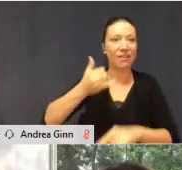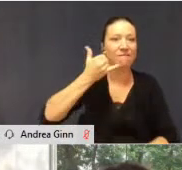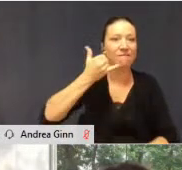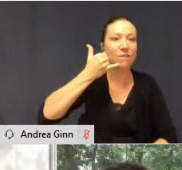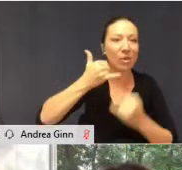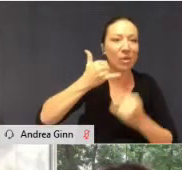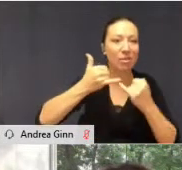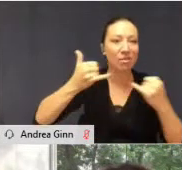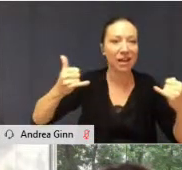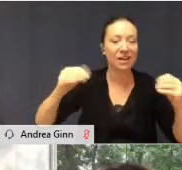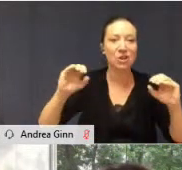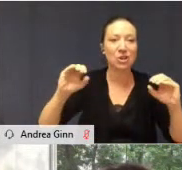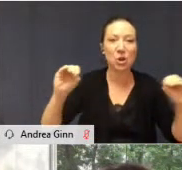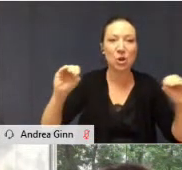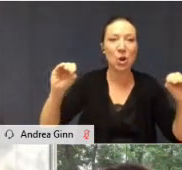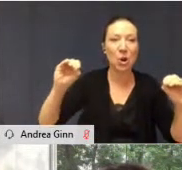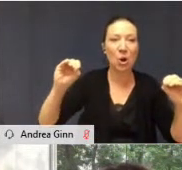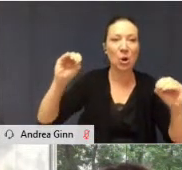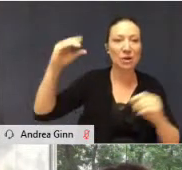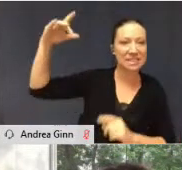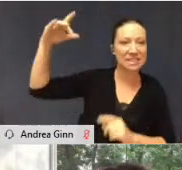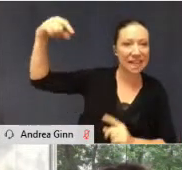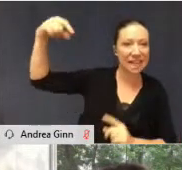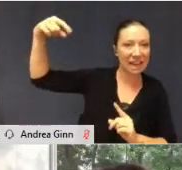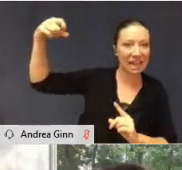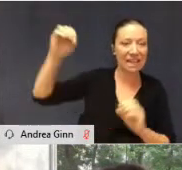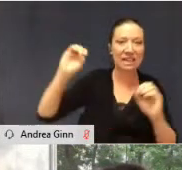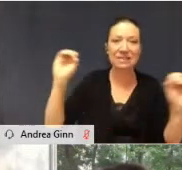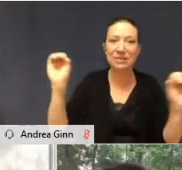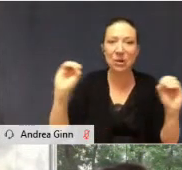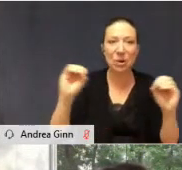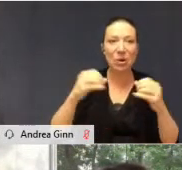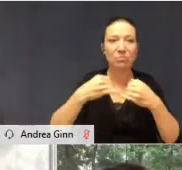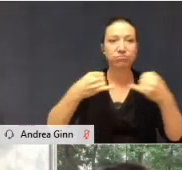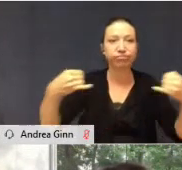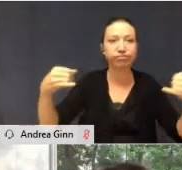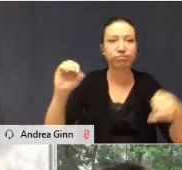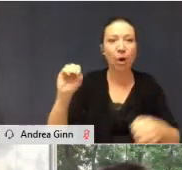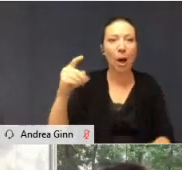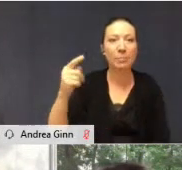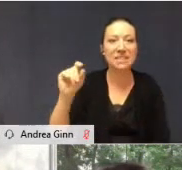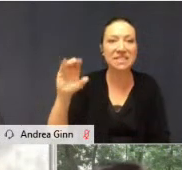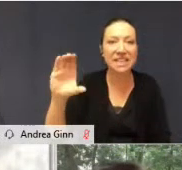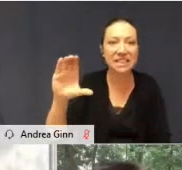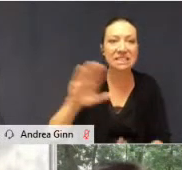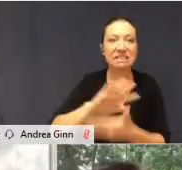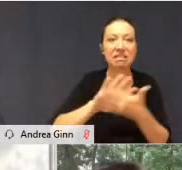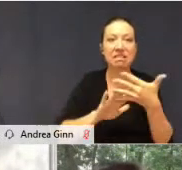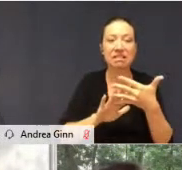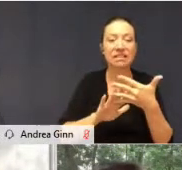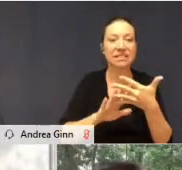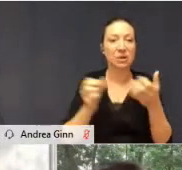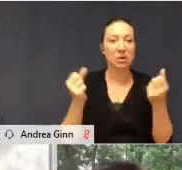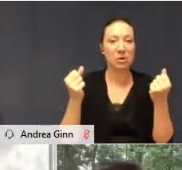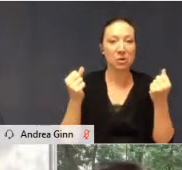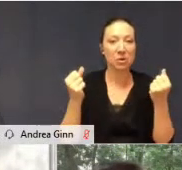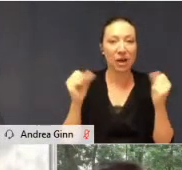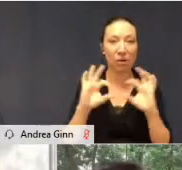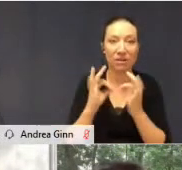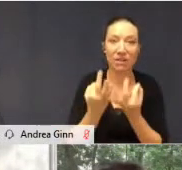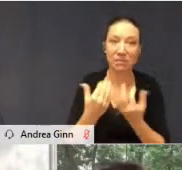satellite. So it certainly reminds me that in spite of all the ways that we have privilege and resource in our